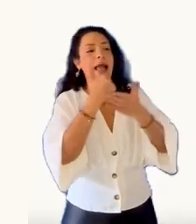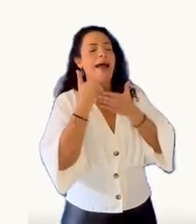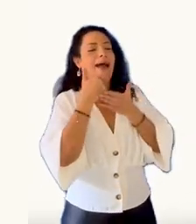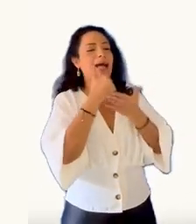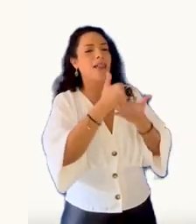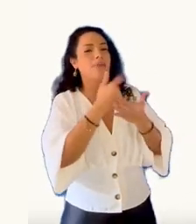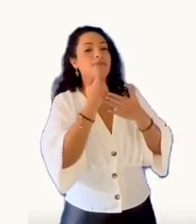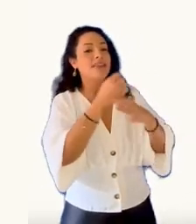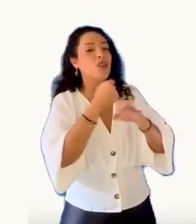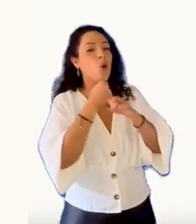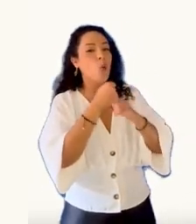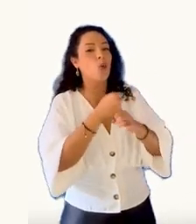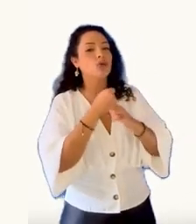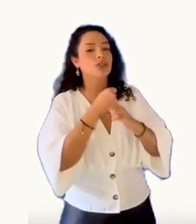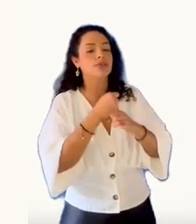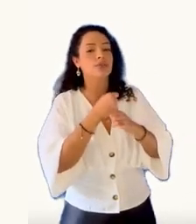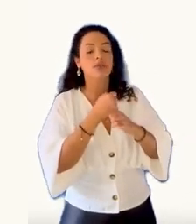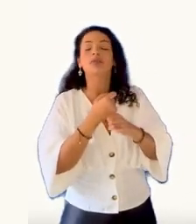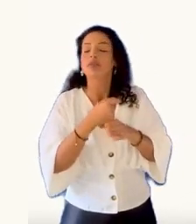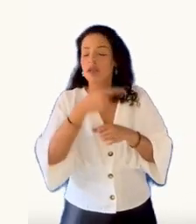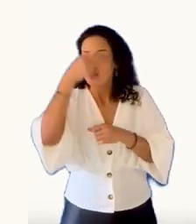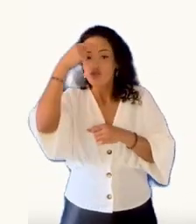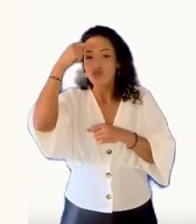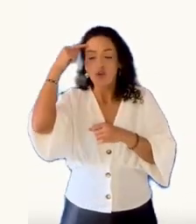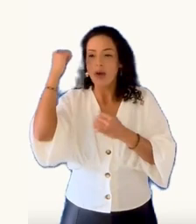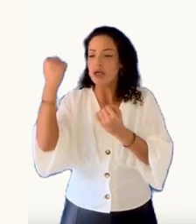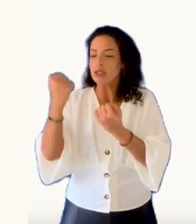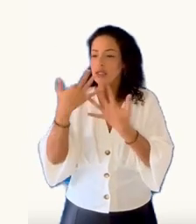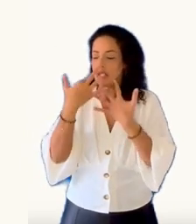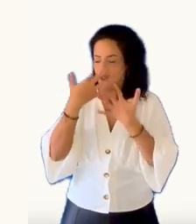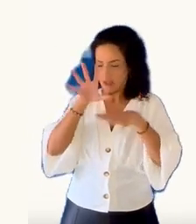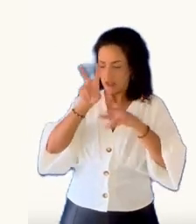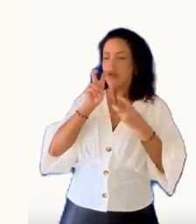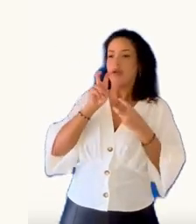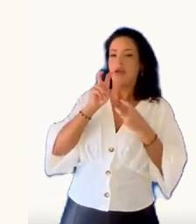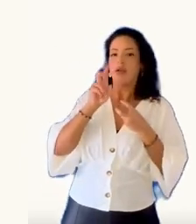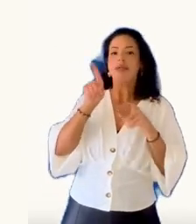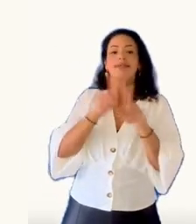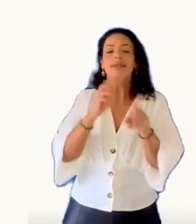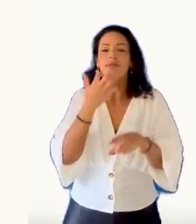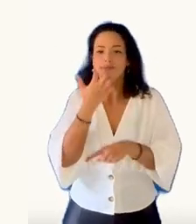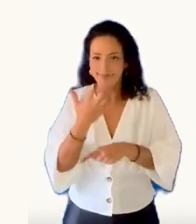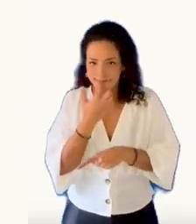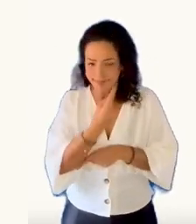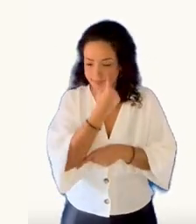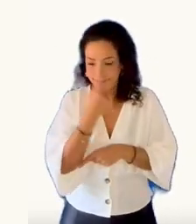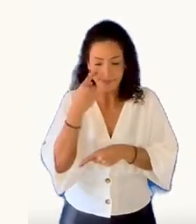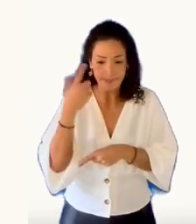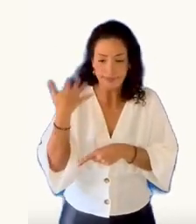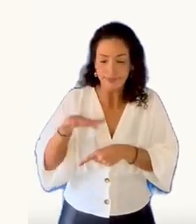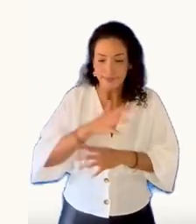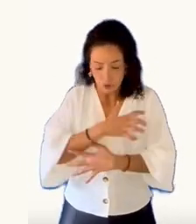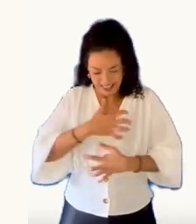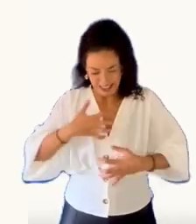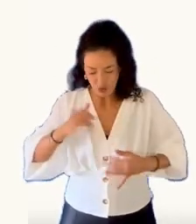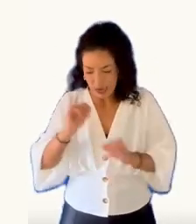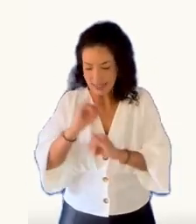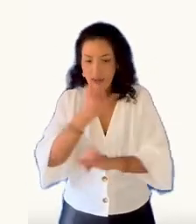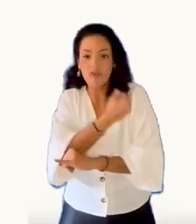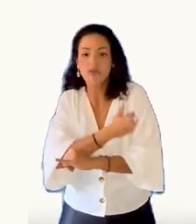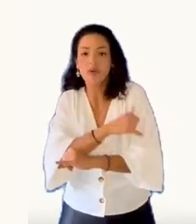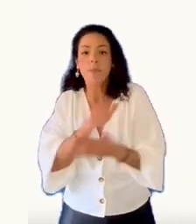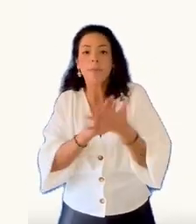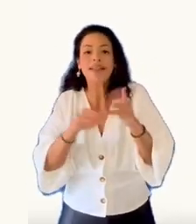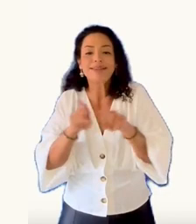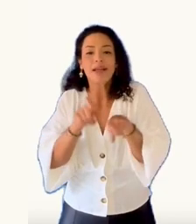horse. Whilst trauma is contagious, so too is courage. Bearing witness to distress and vulnerability means that I also have the privilege of